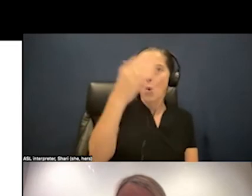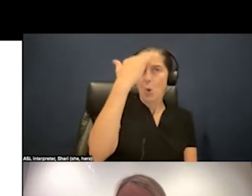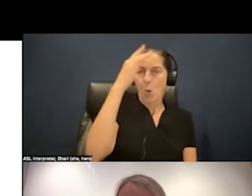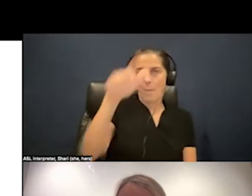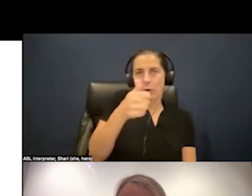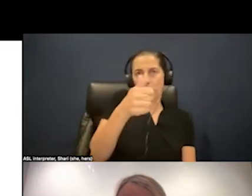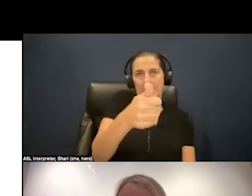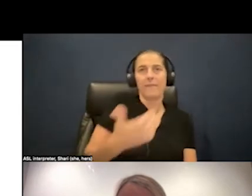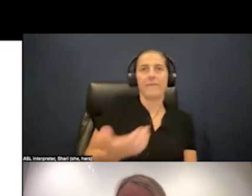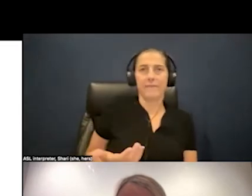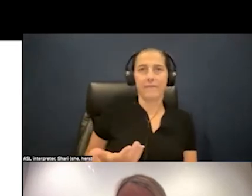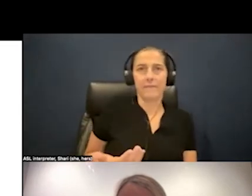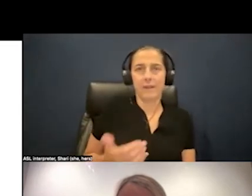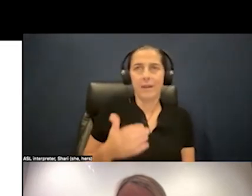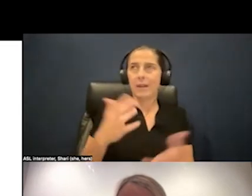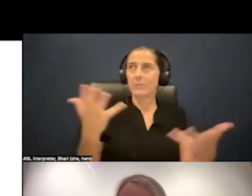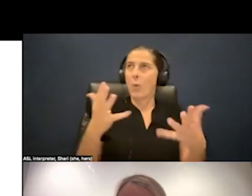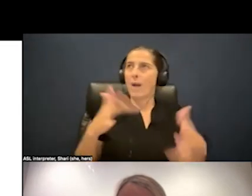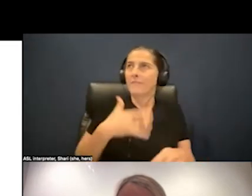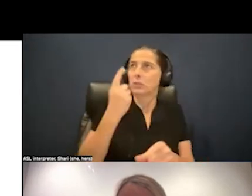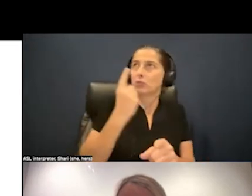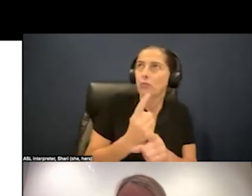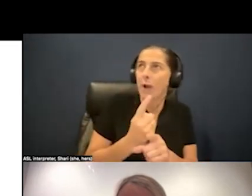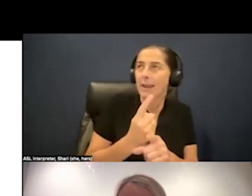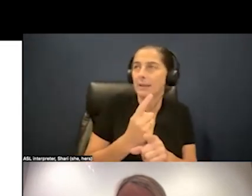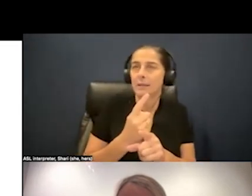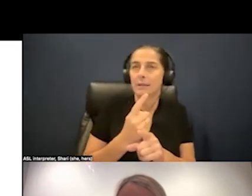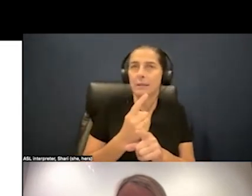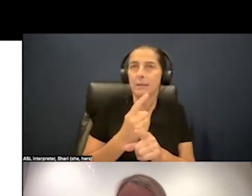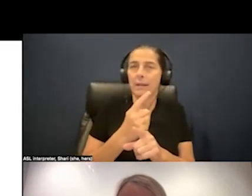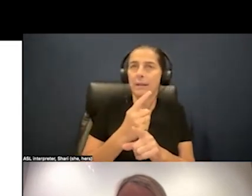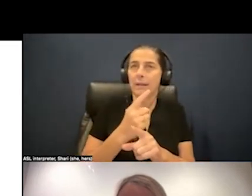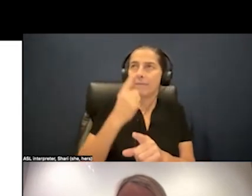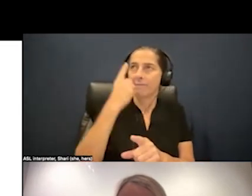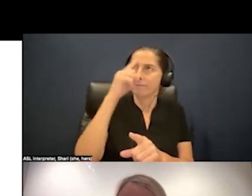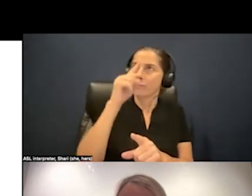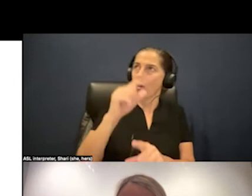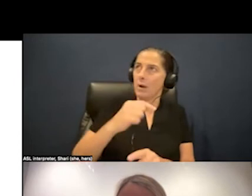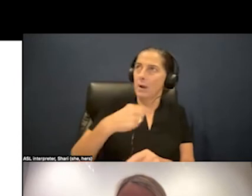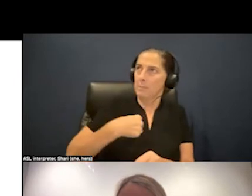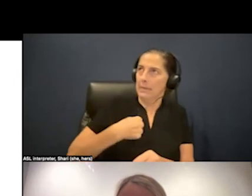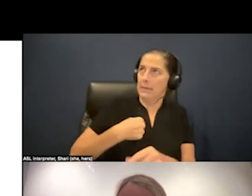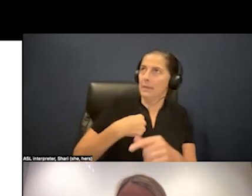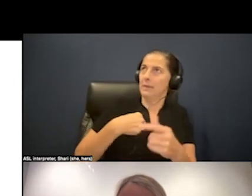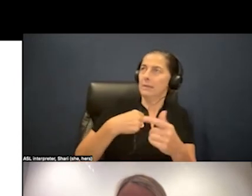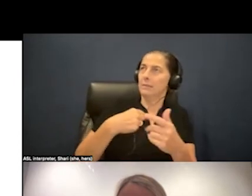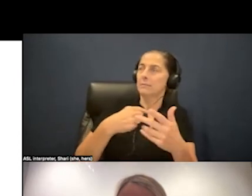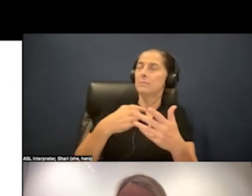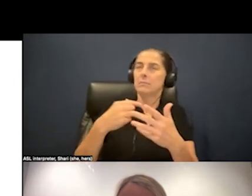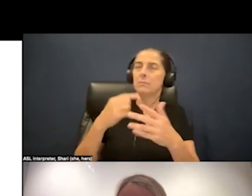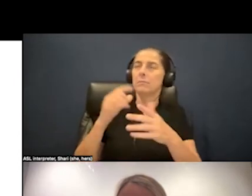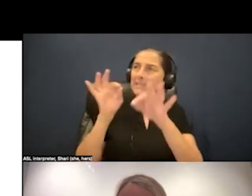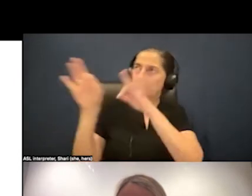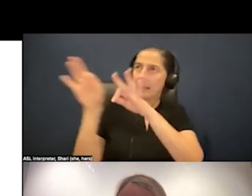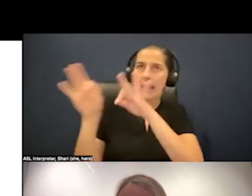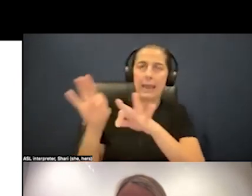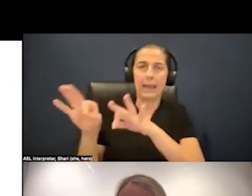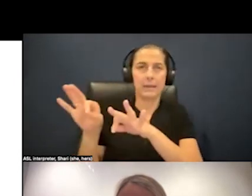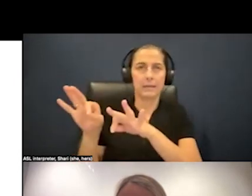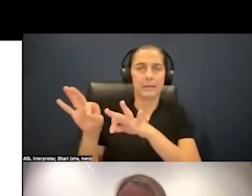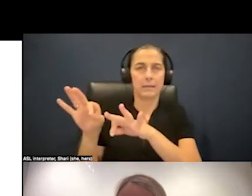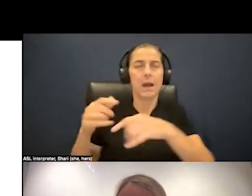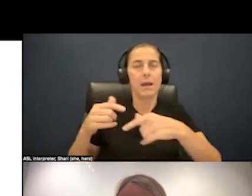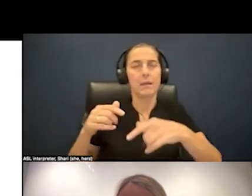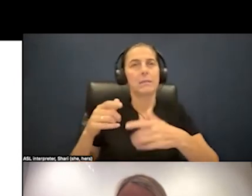So sometimes that can feel like teaching a little bit, being able to explain to someone how you feel. But that's a